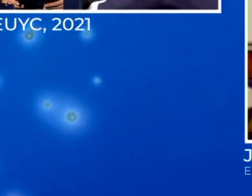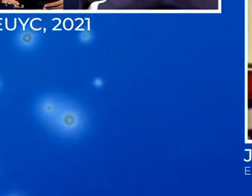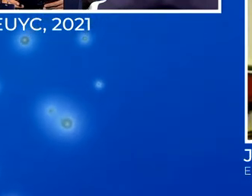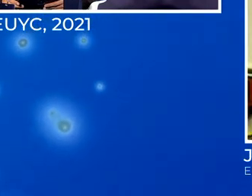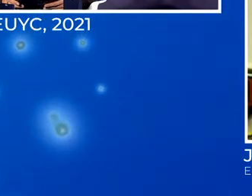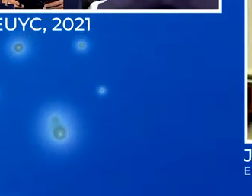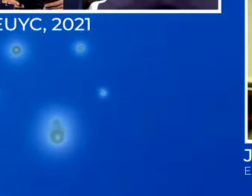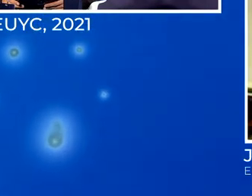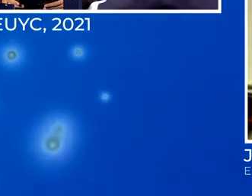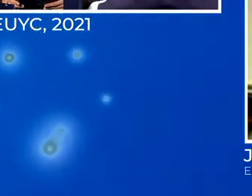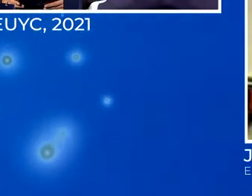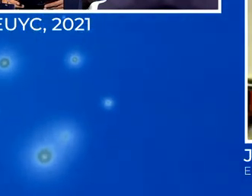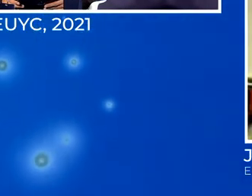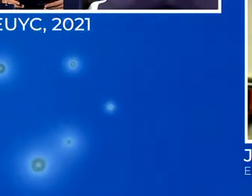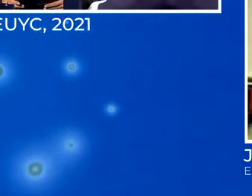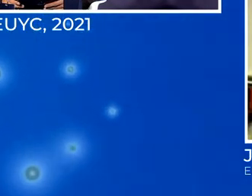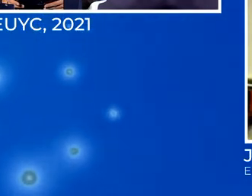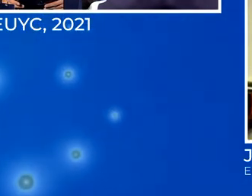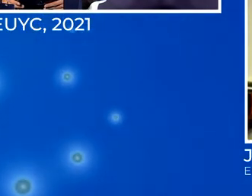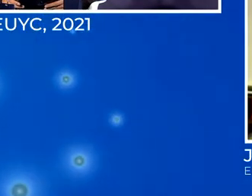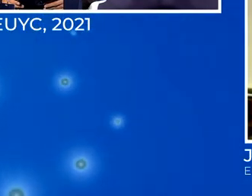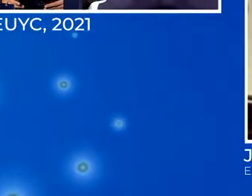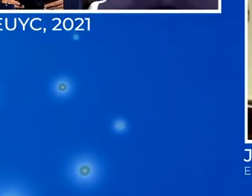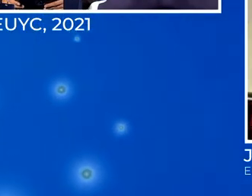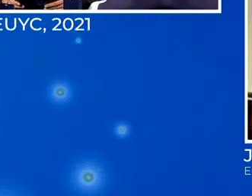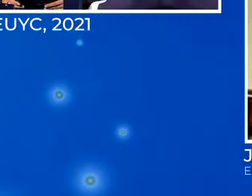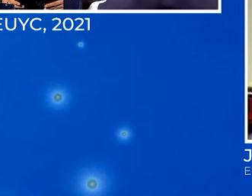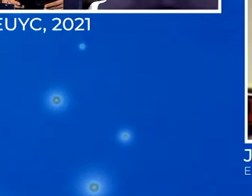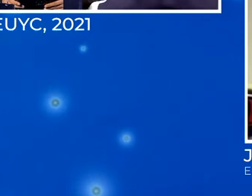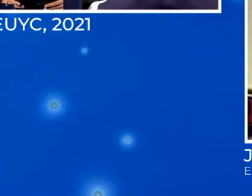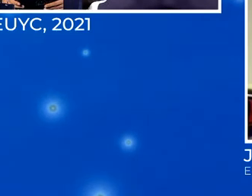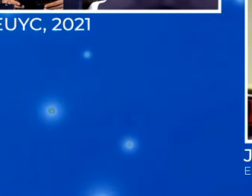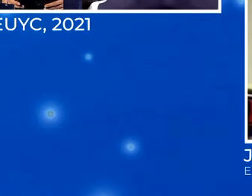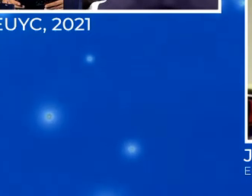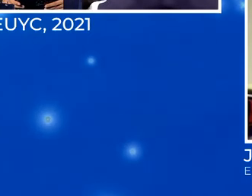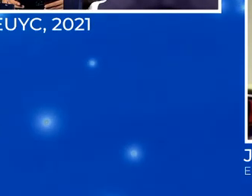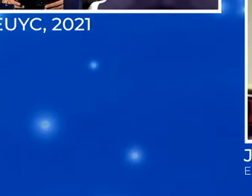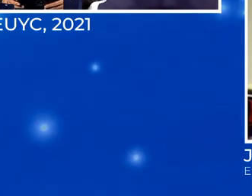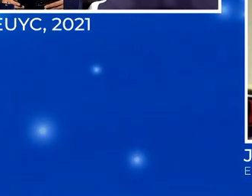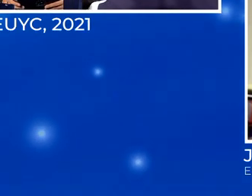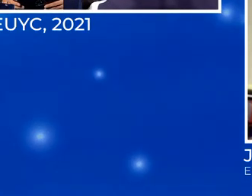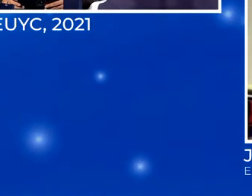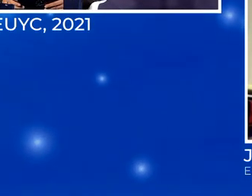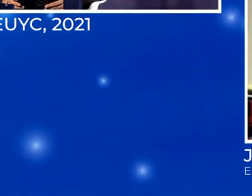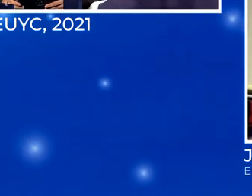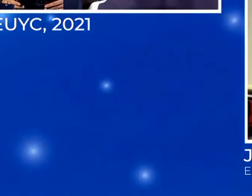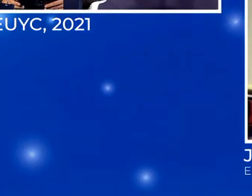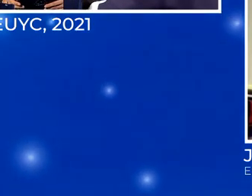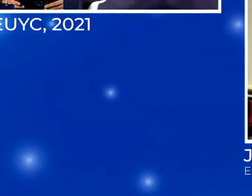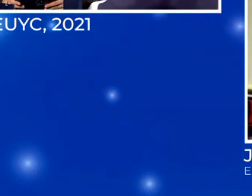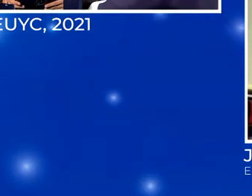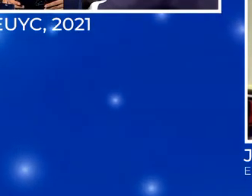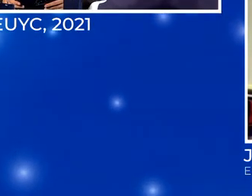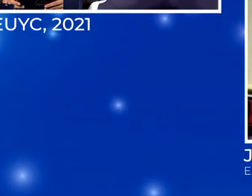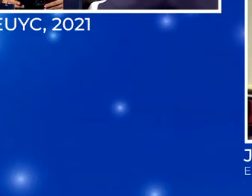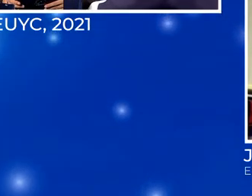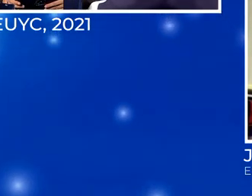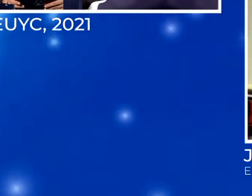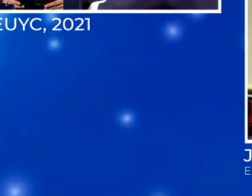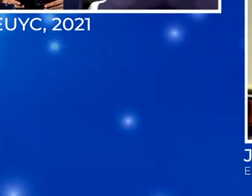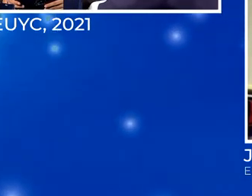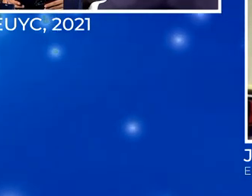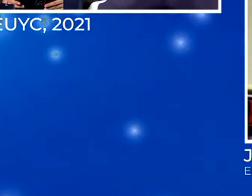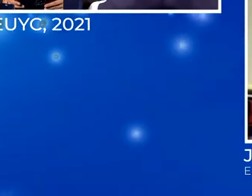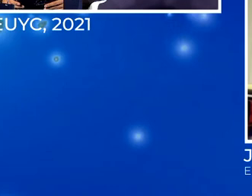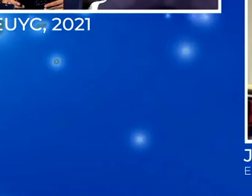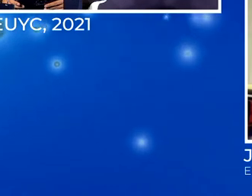have Mr. Uroš Skriniar with us, who is the head of the agency that is implementing Erasmus Plus, the youth program, and